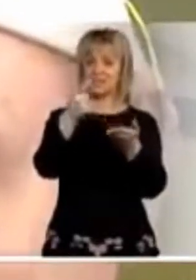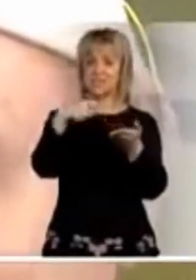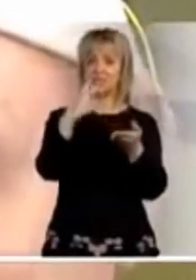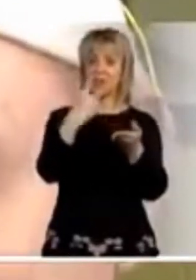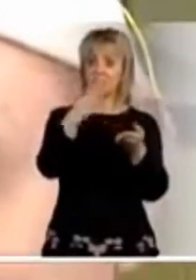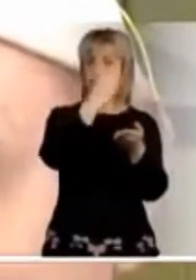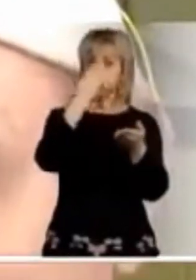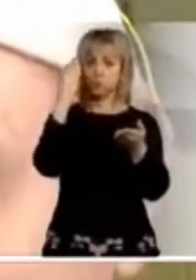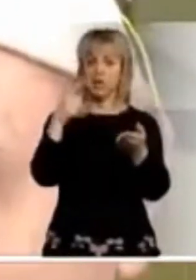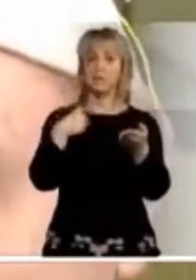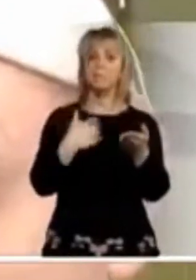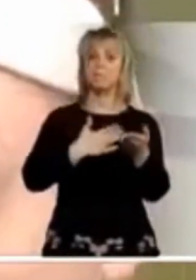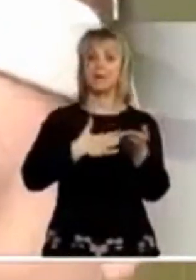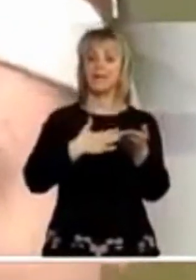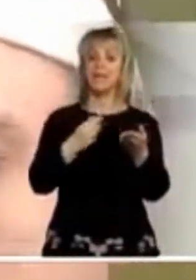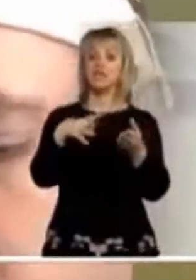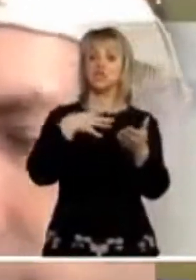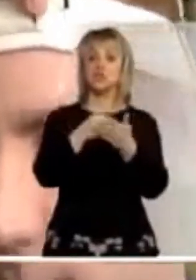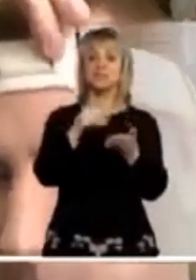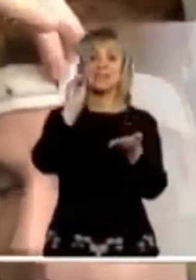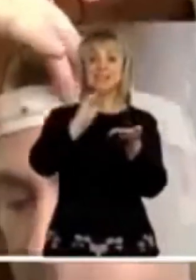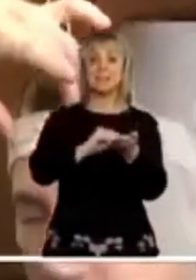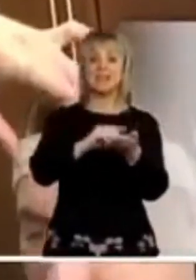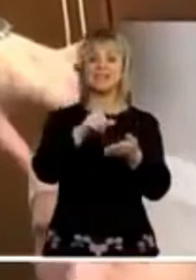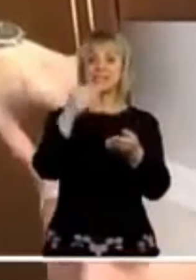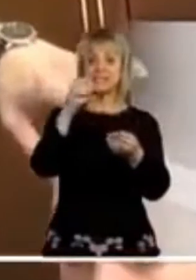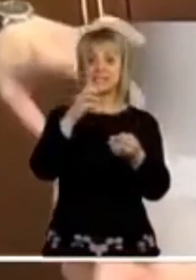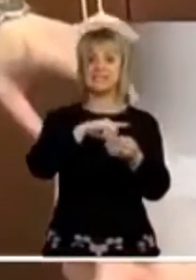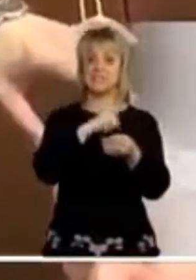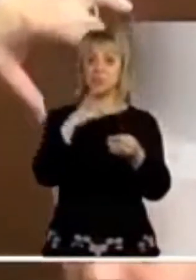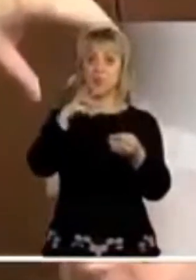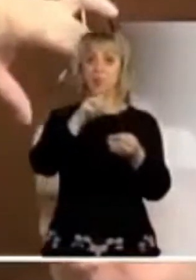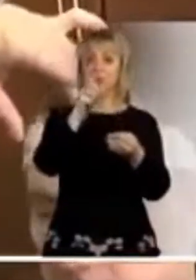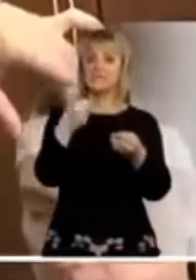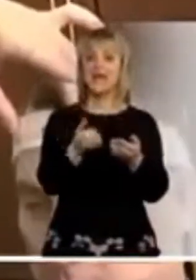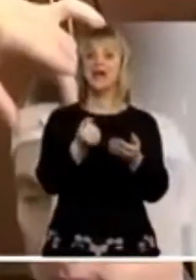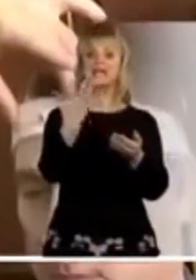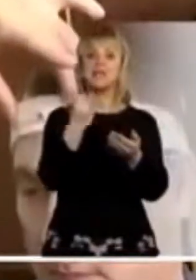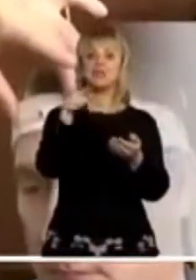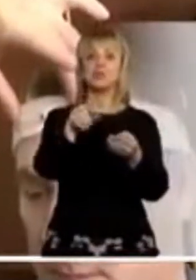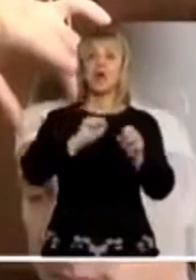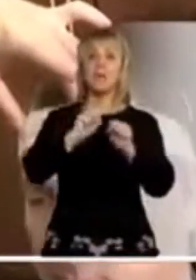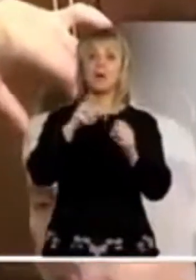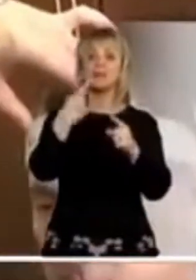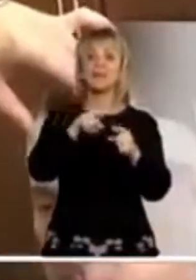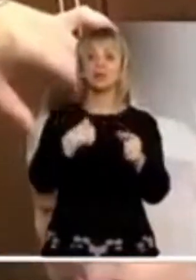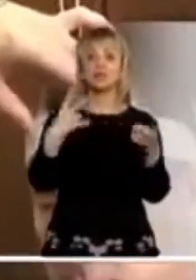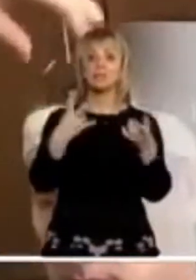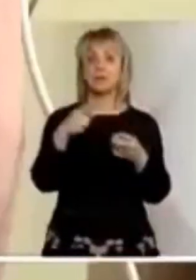By reading the data from both hemispheres, we measure the brain signals and find the commands that we need.